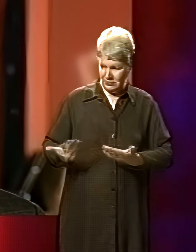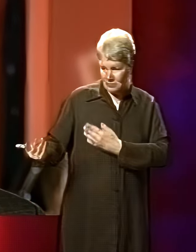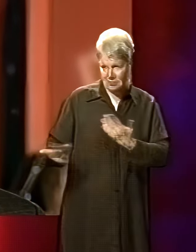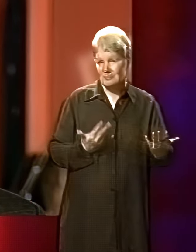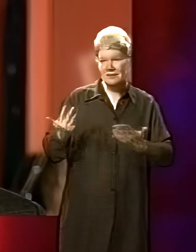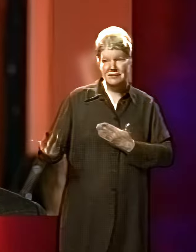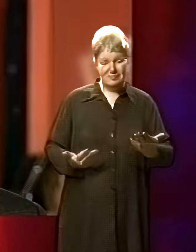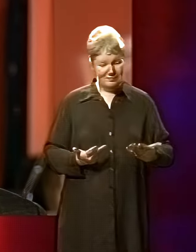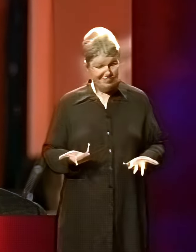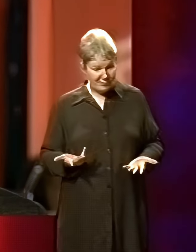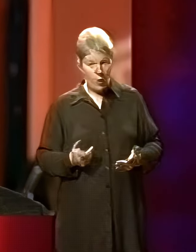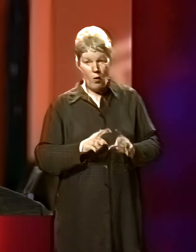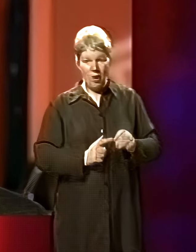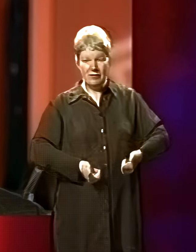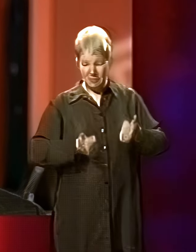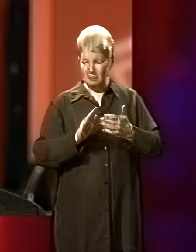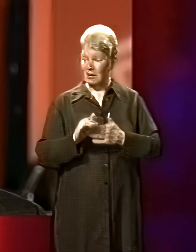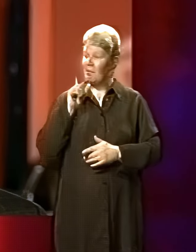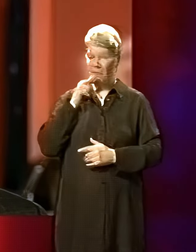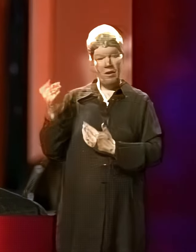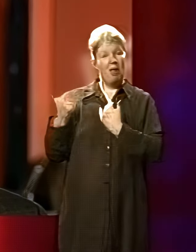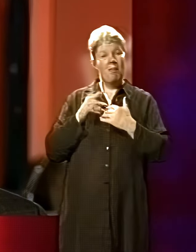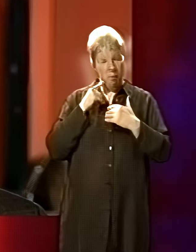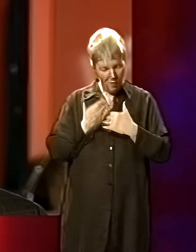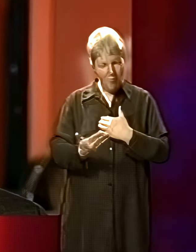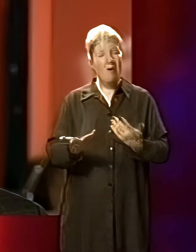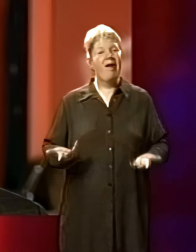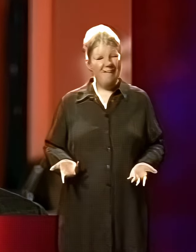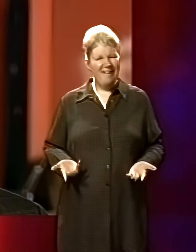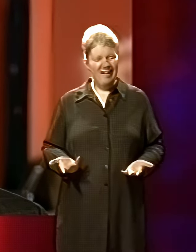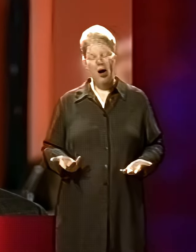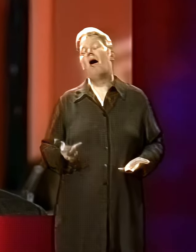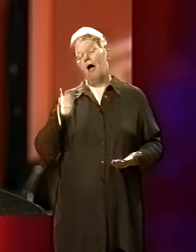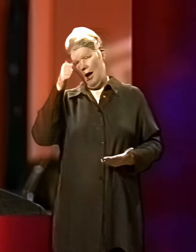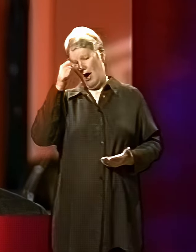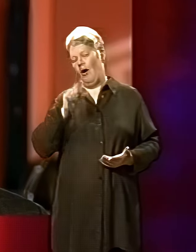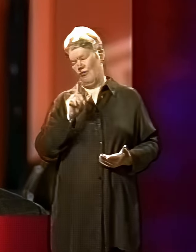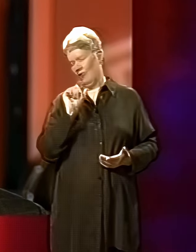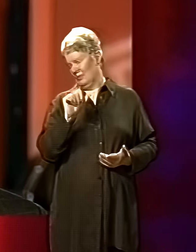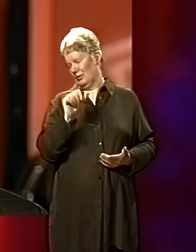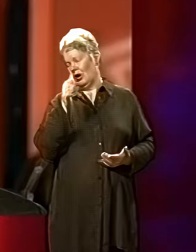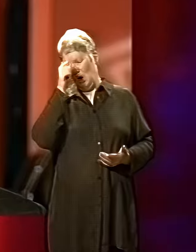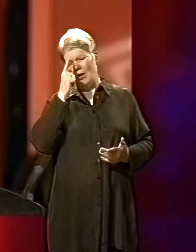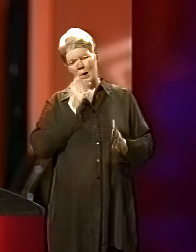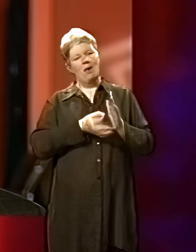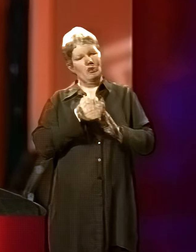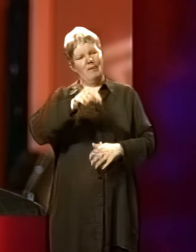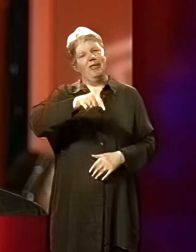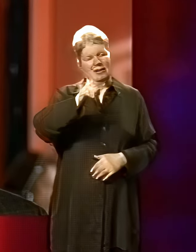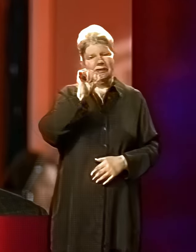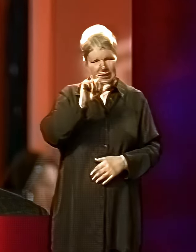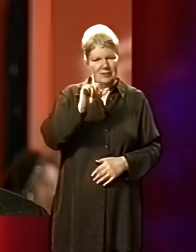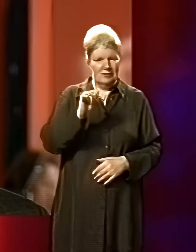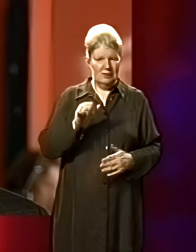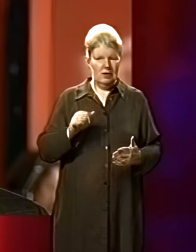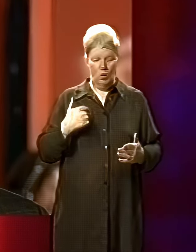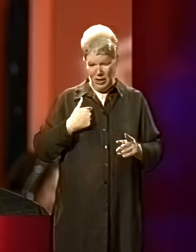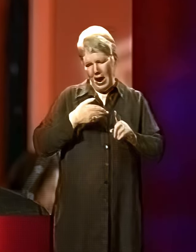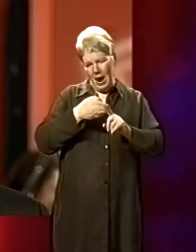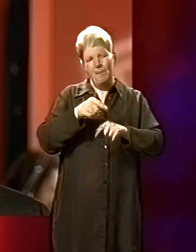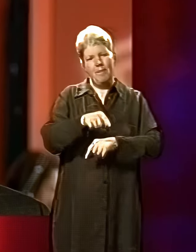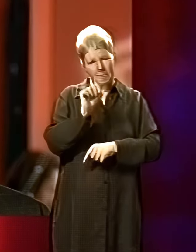customers. Absolutely, and everybody in the industry knows that's true. Everyone knows that that's where we can improve our own company's performances. And we're all on a mission